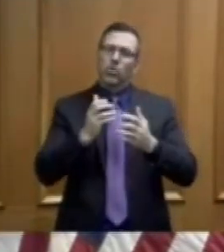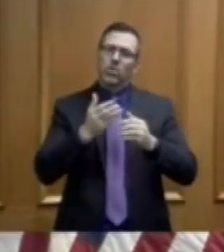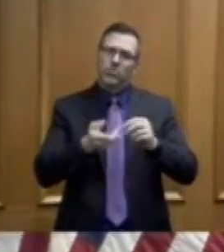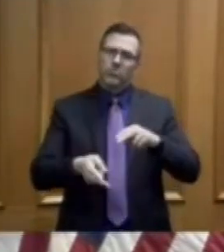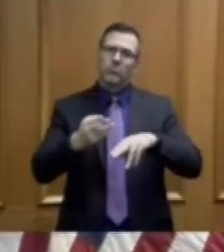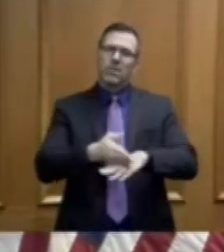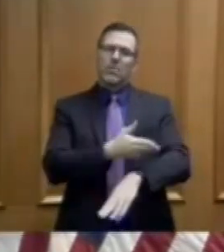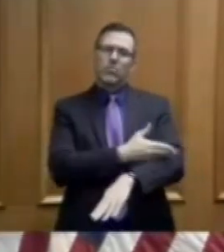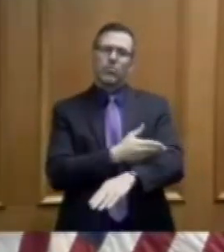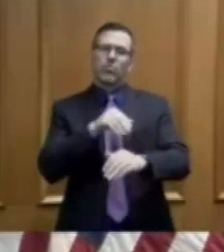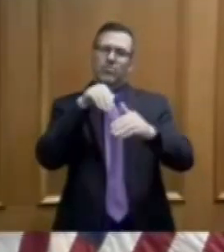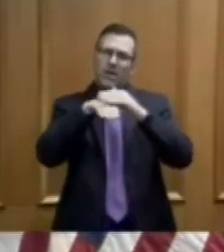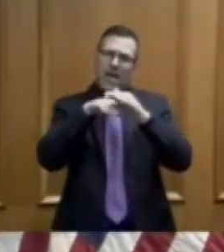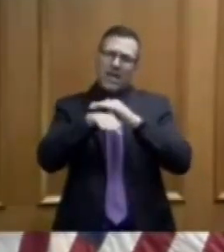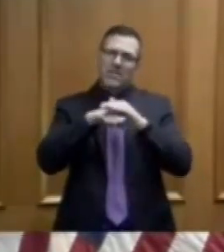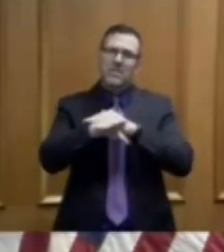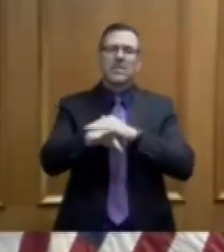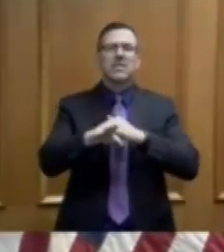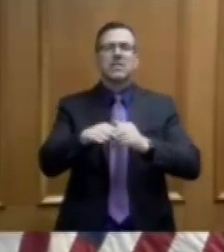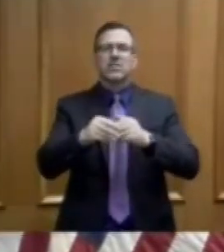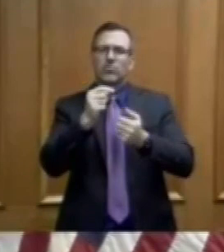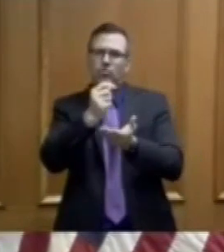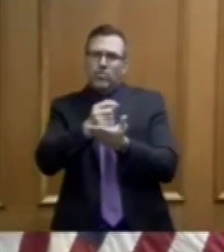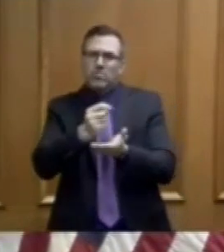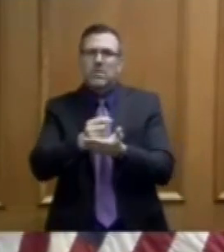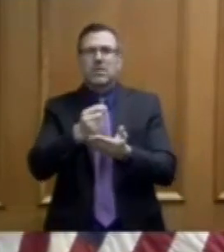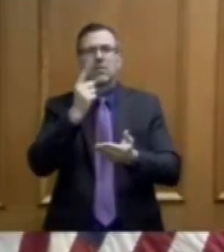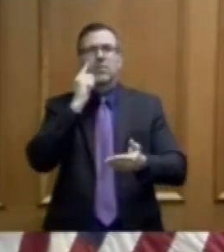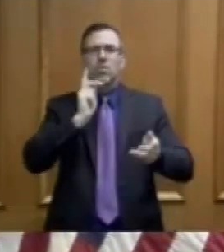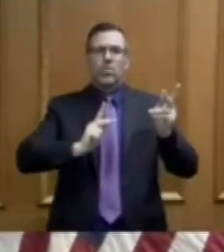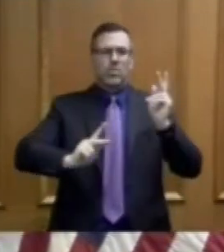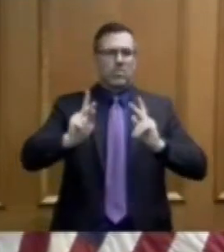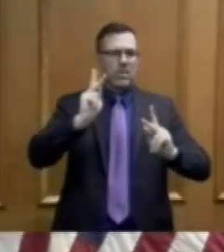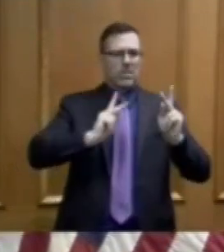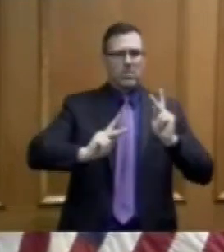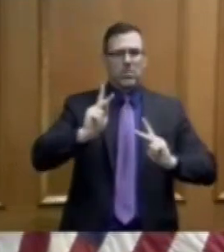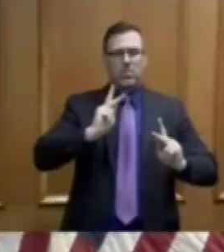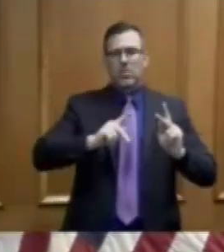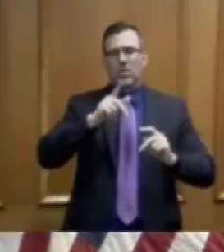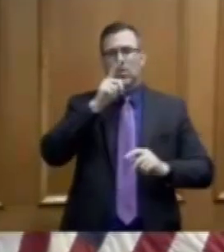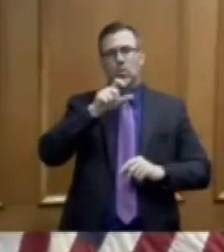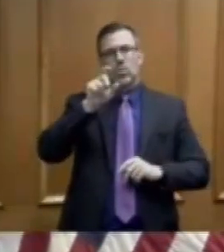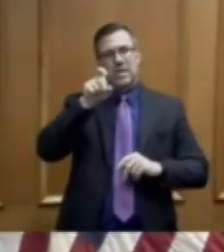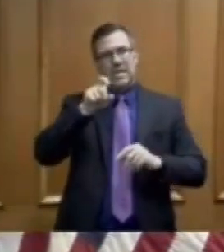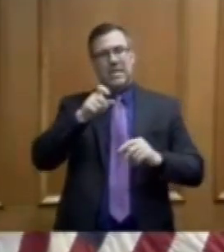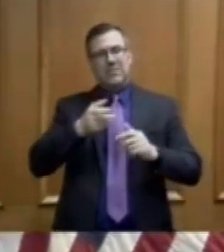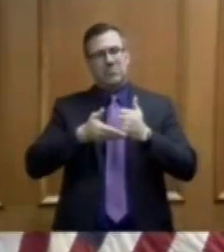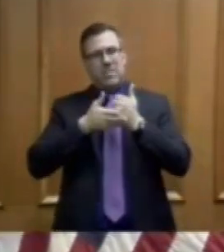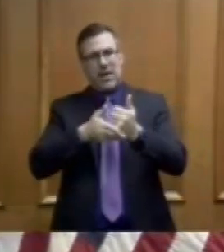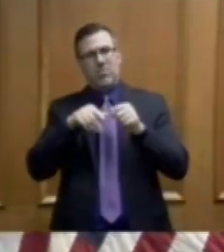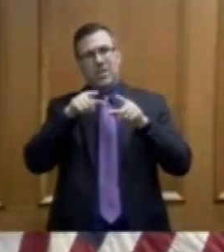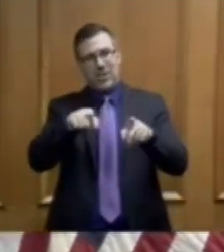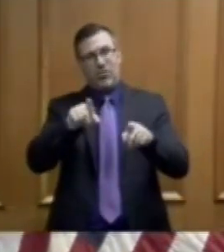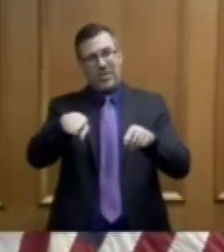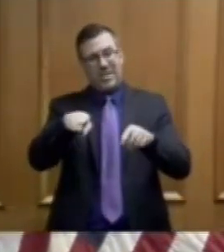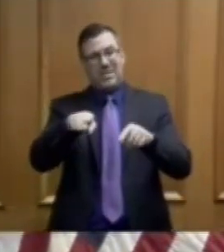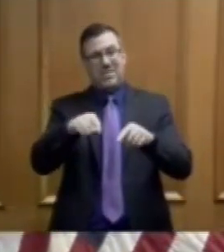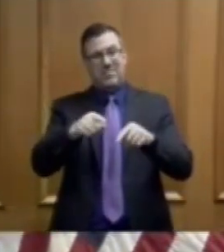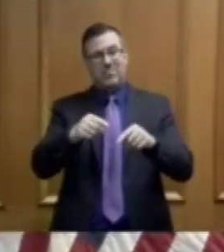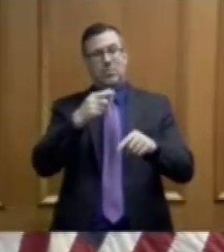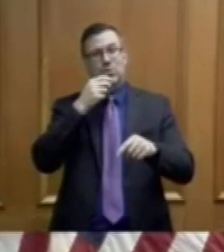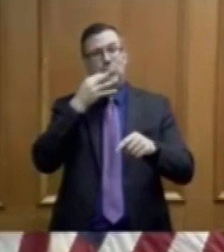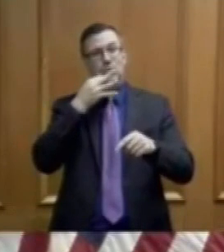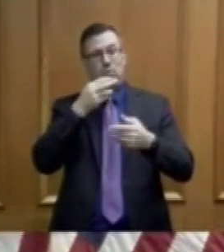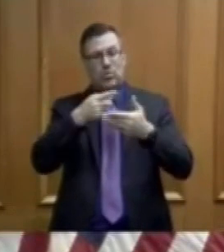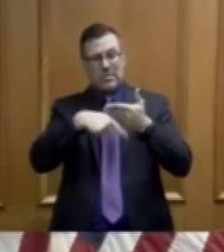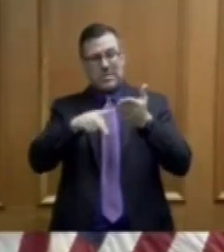treatment for those who need it during this upcoming surge of COVID-19, and we are putting in place